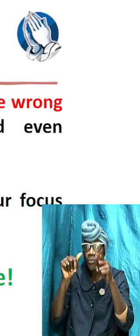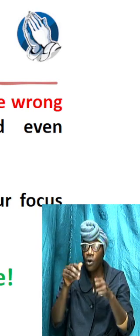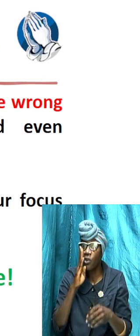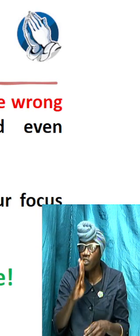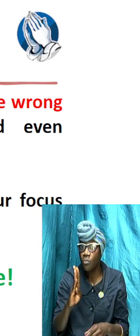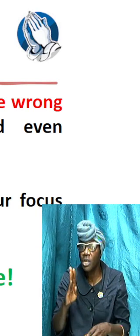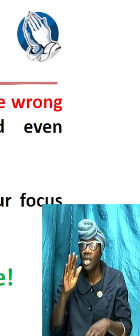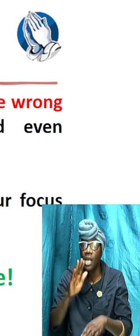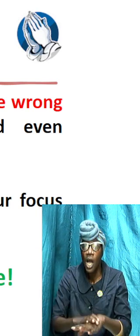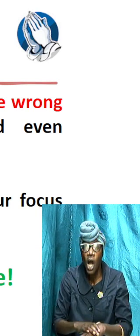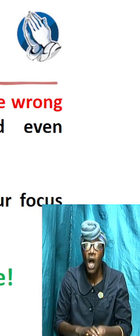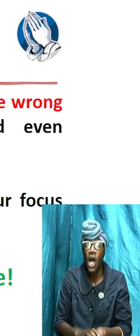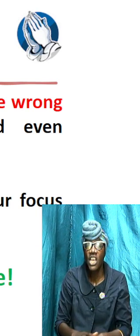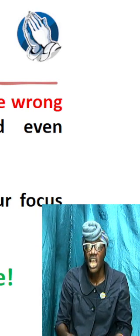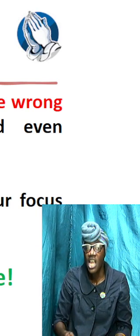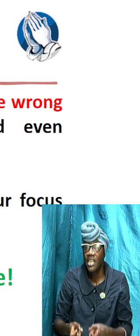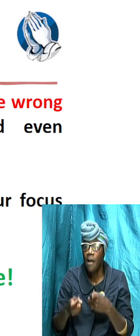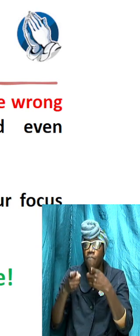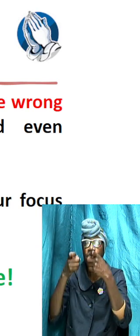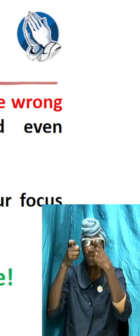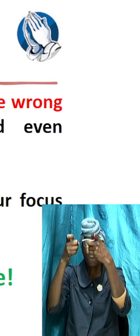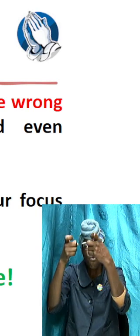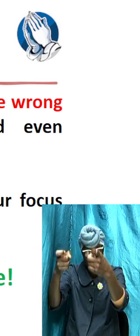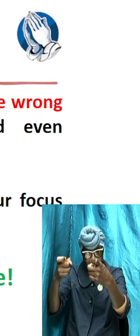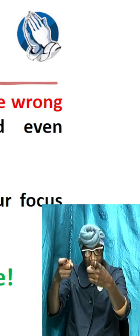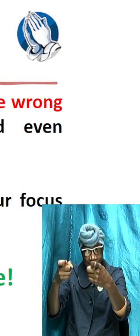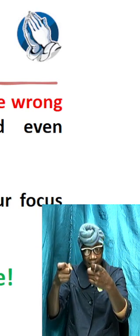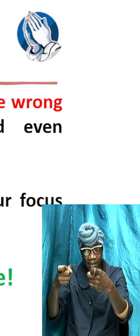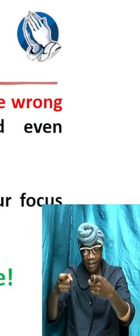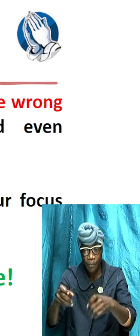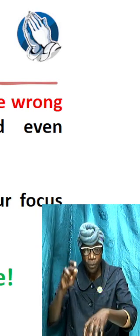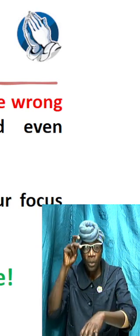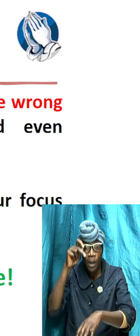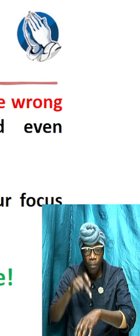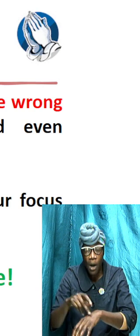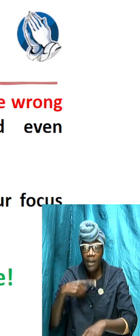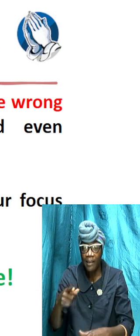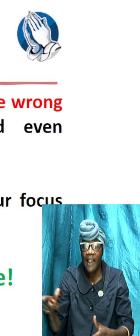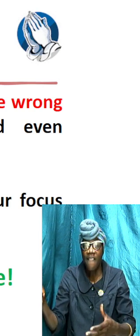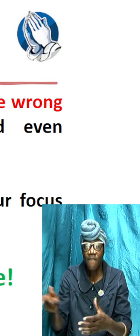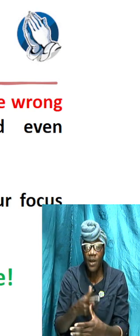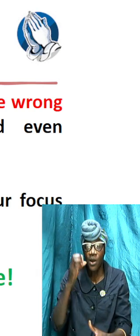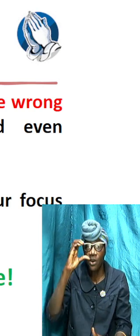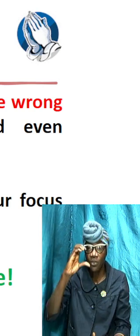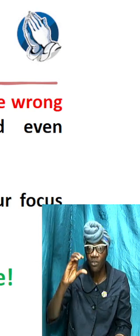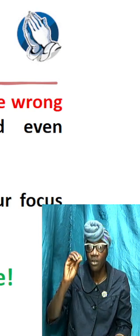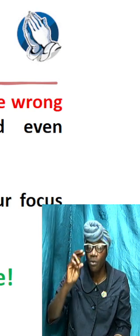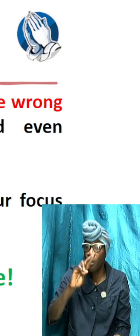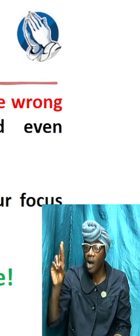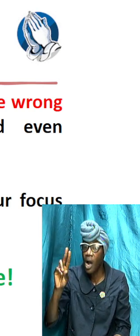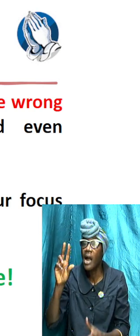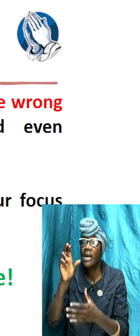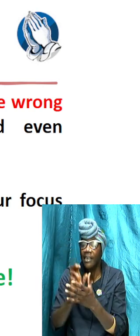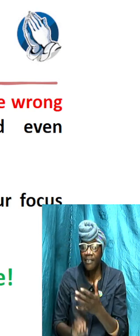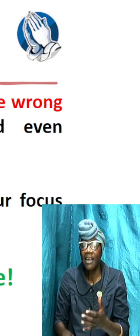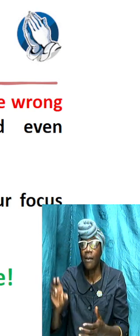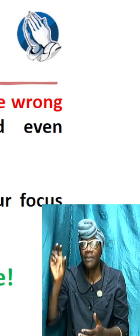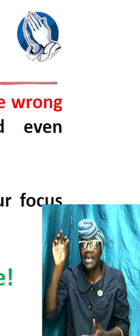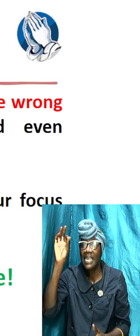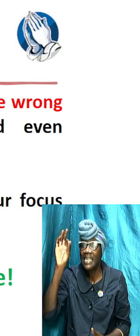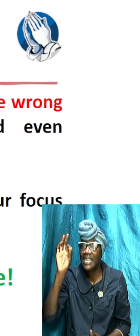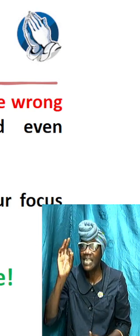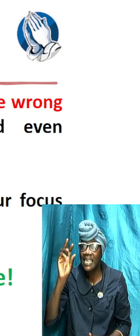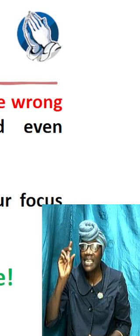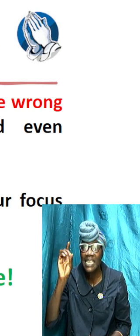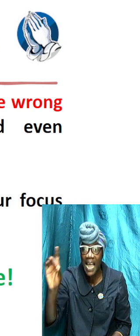on the prize. It was Paul who says in 1 Corinthians chapter 9 and verse 24 to